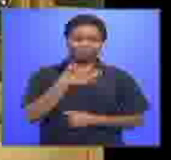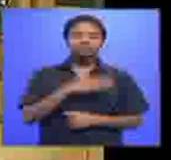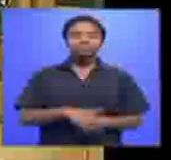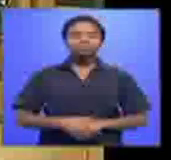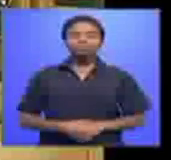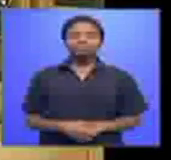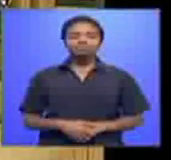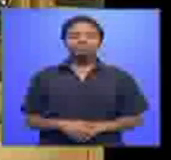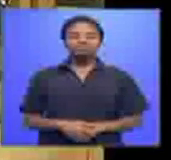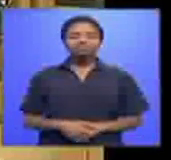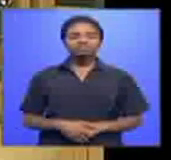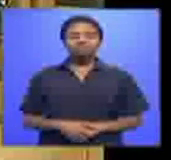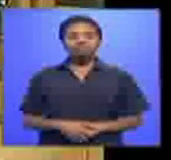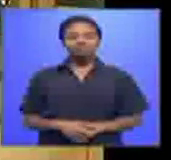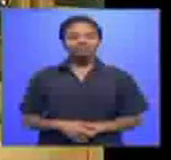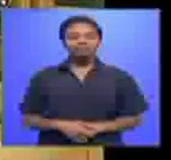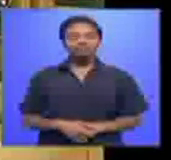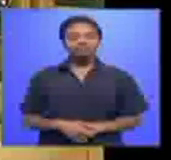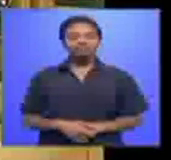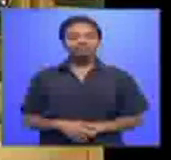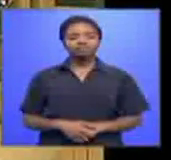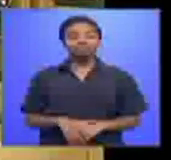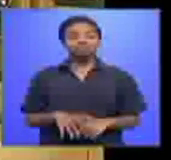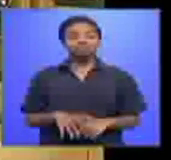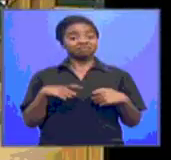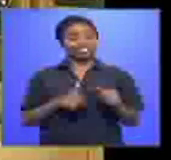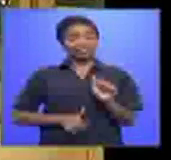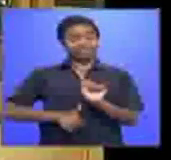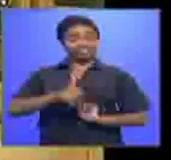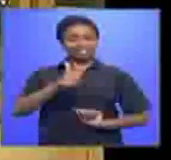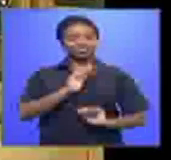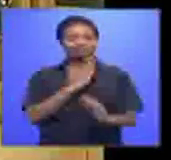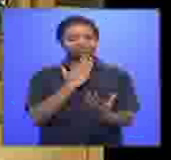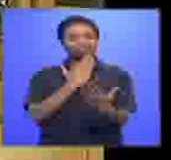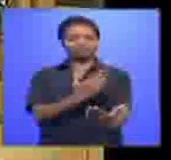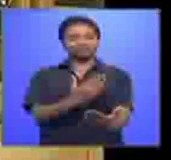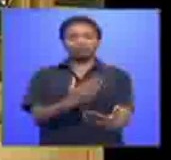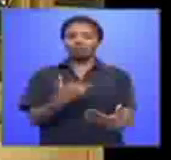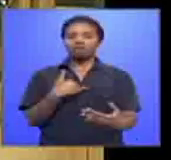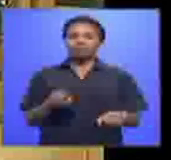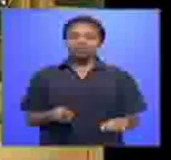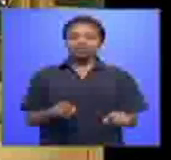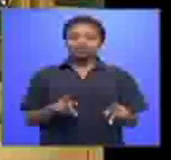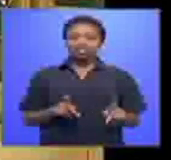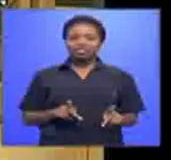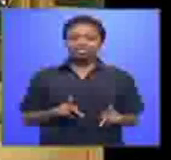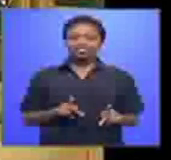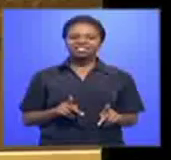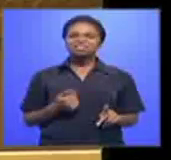Let me thank the presiding officers for affording me this opportunity to